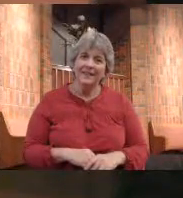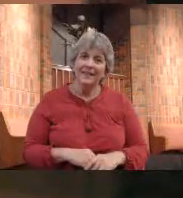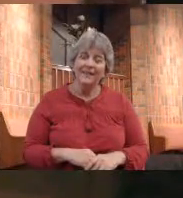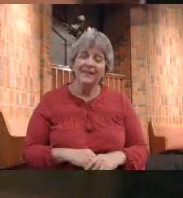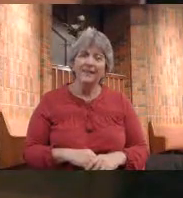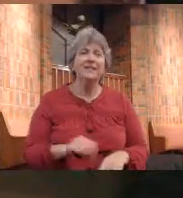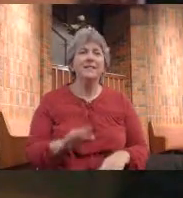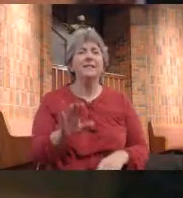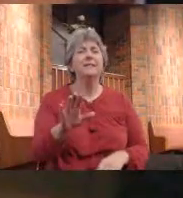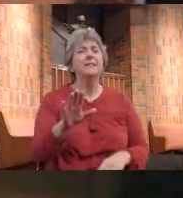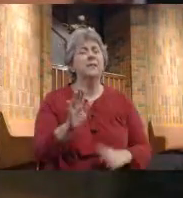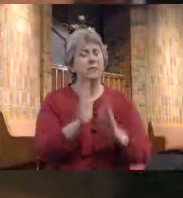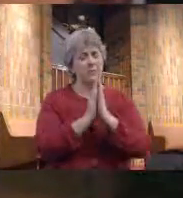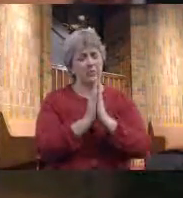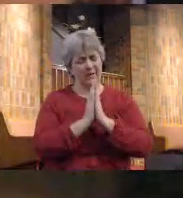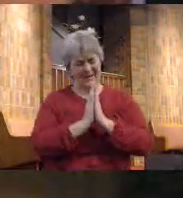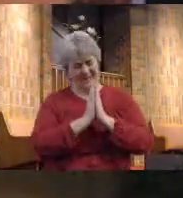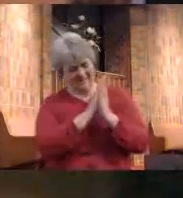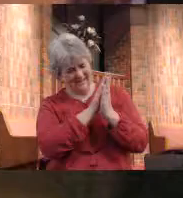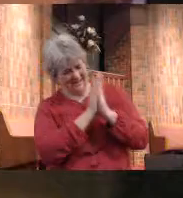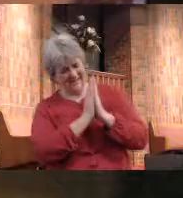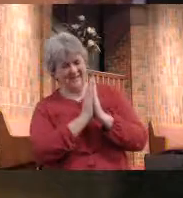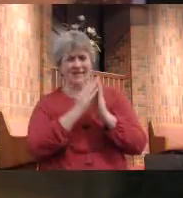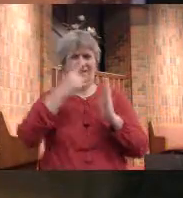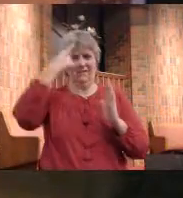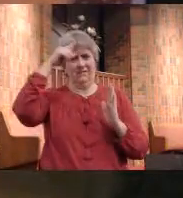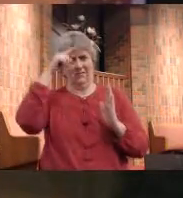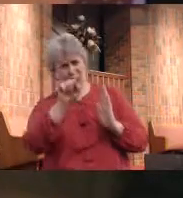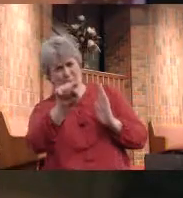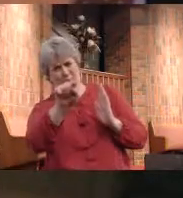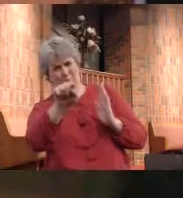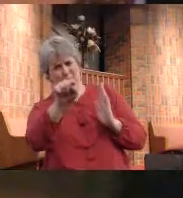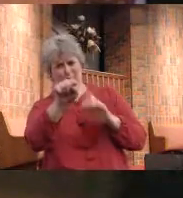Yes, but why do you pray?